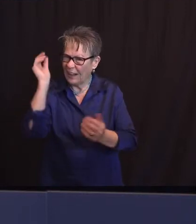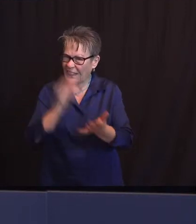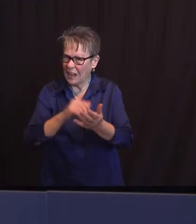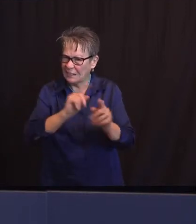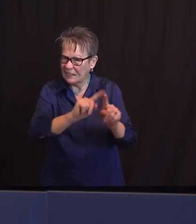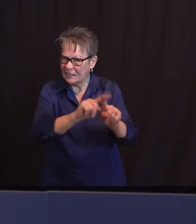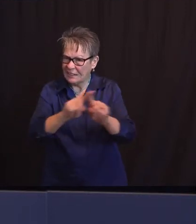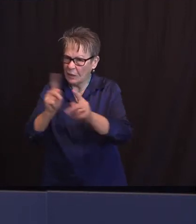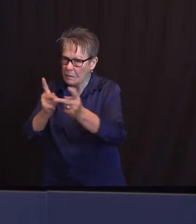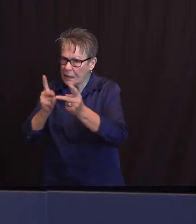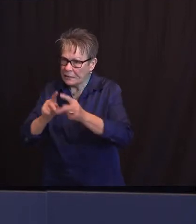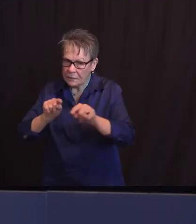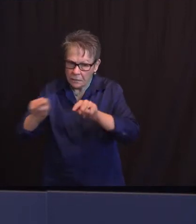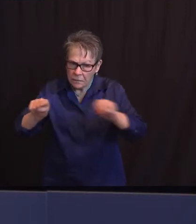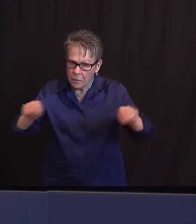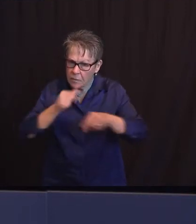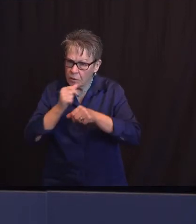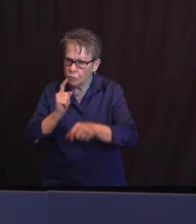hospitals reported